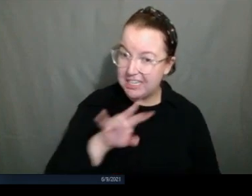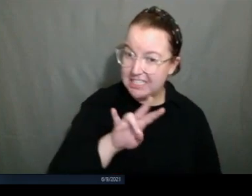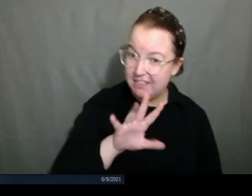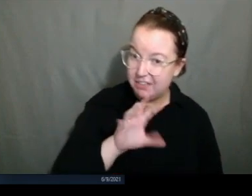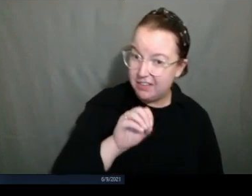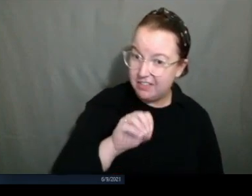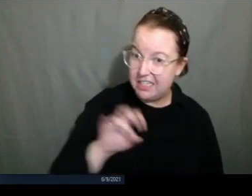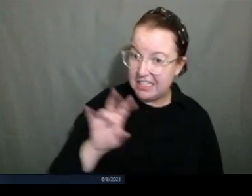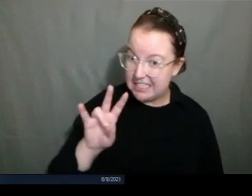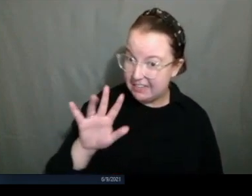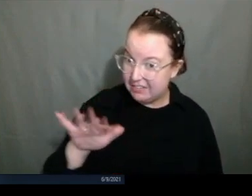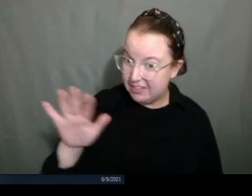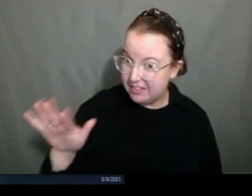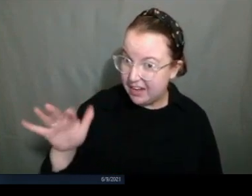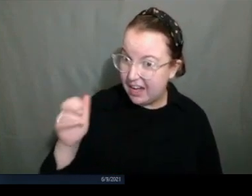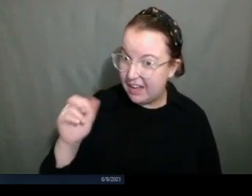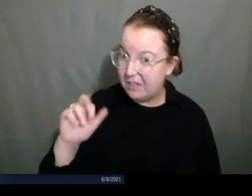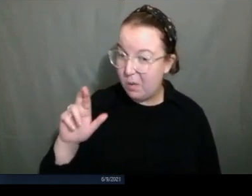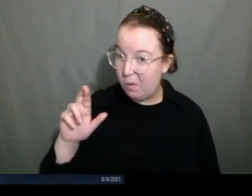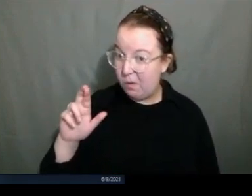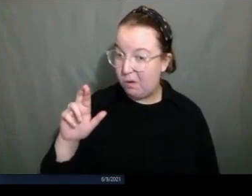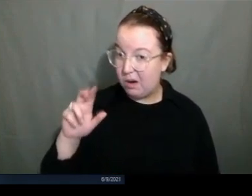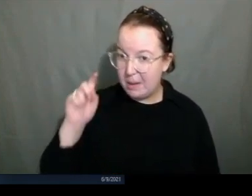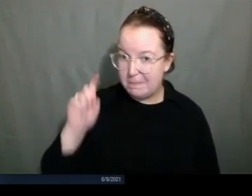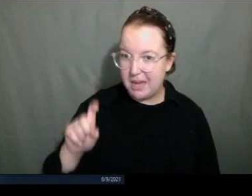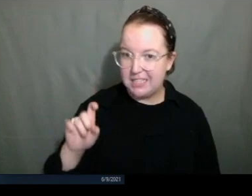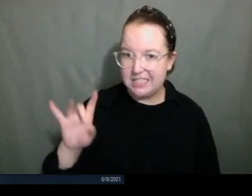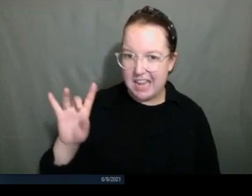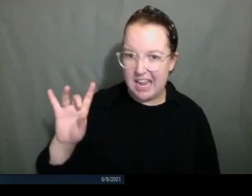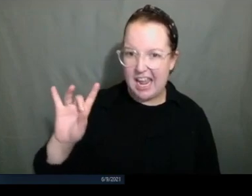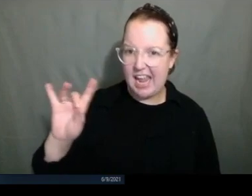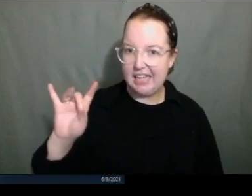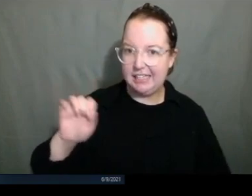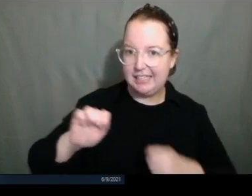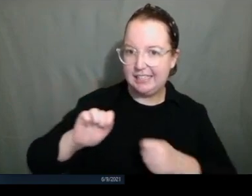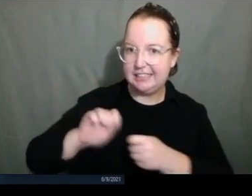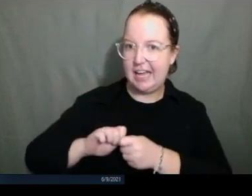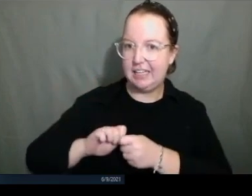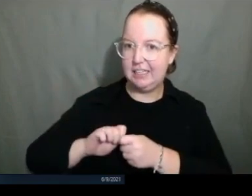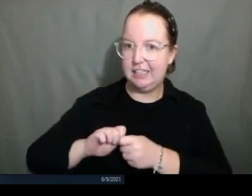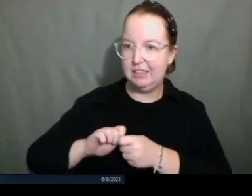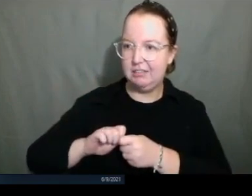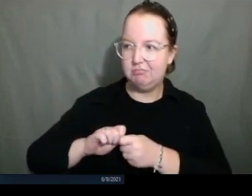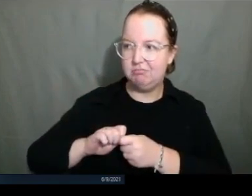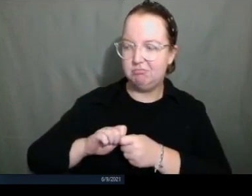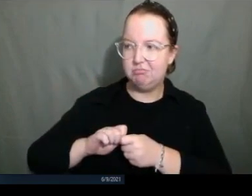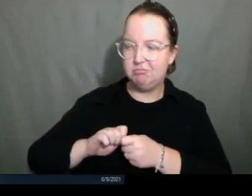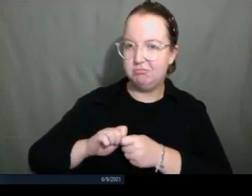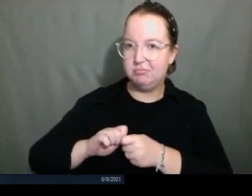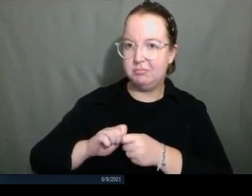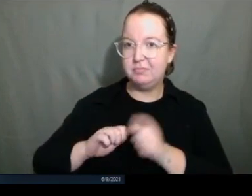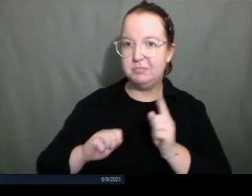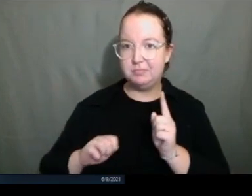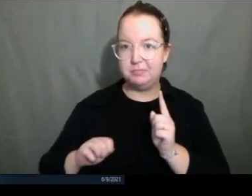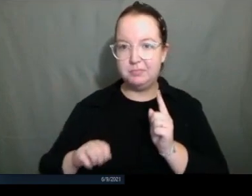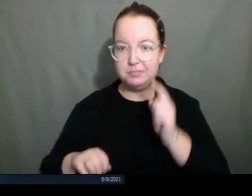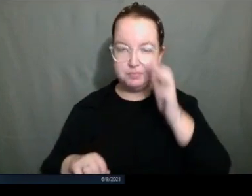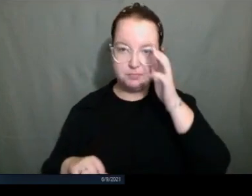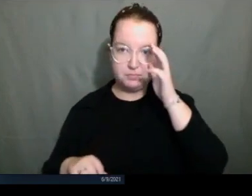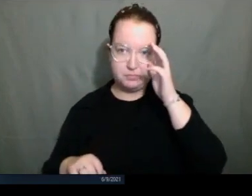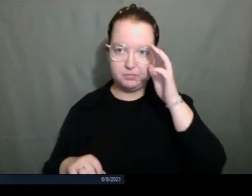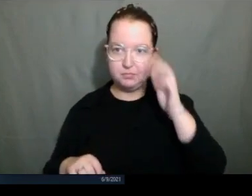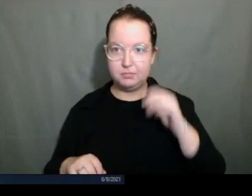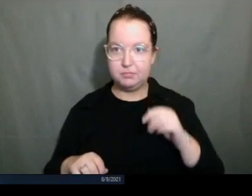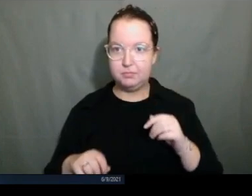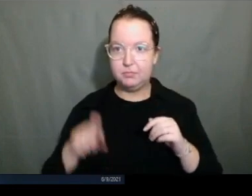of without causing a problem, or do they have to sign in and sign out at the exact hour? So they should be signing in and out